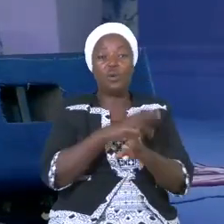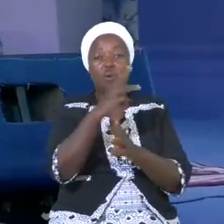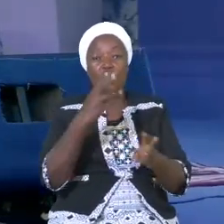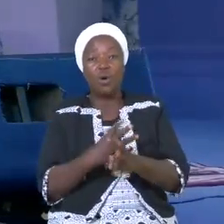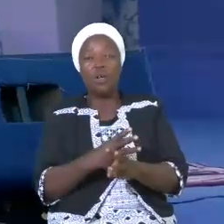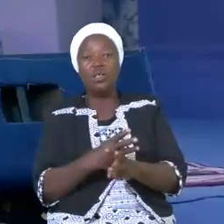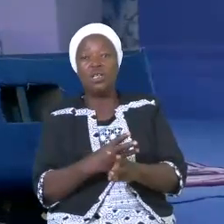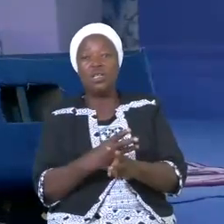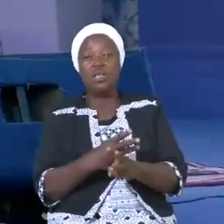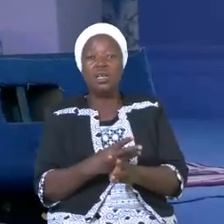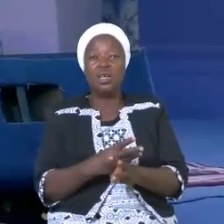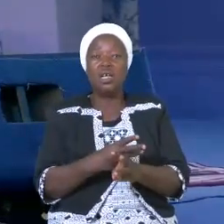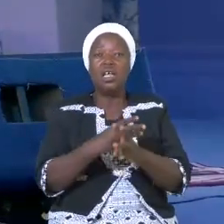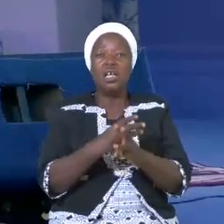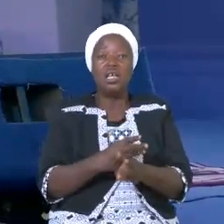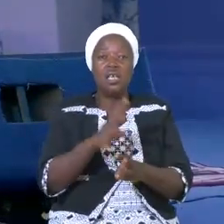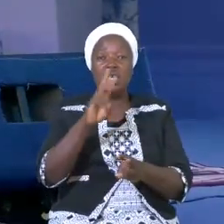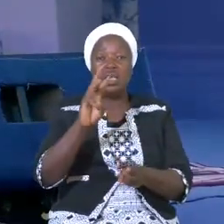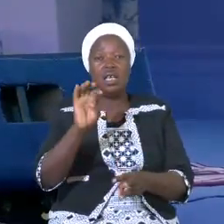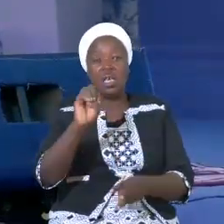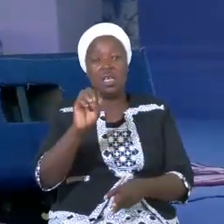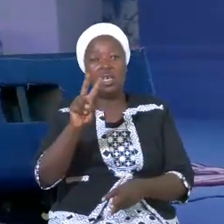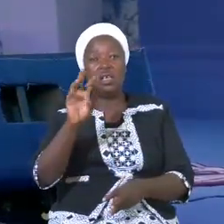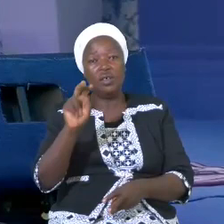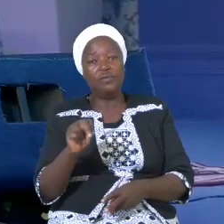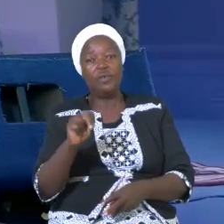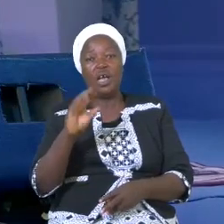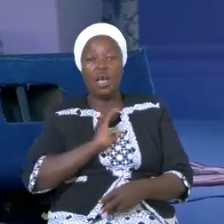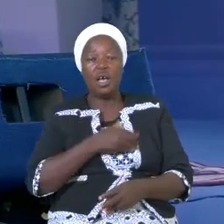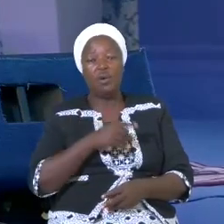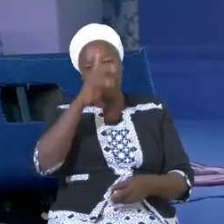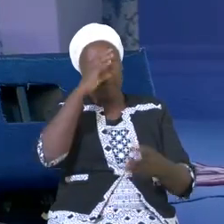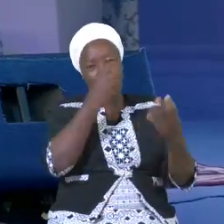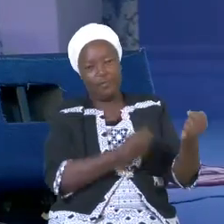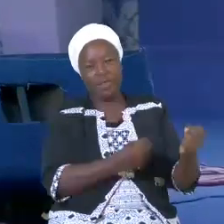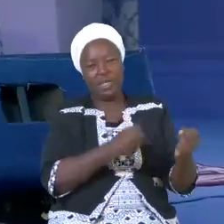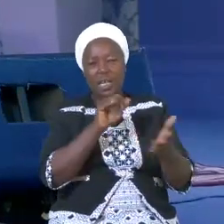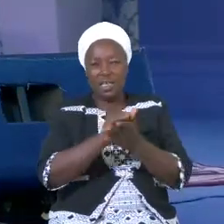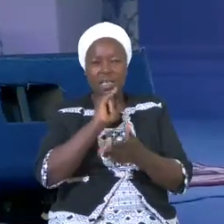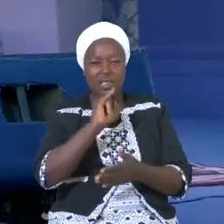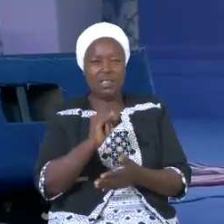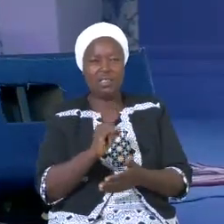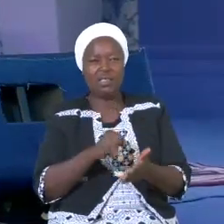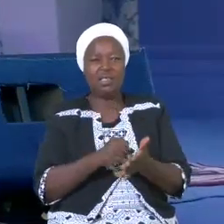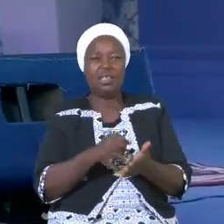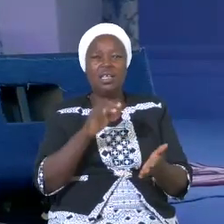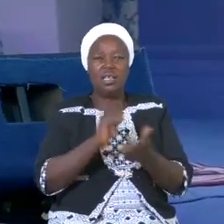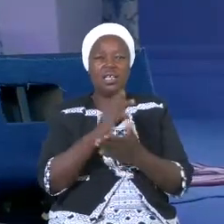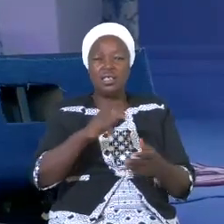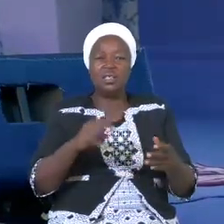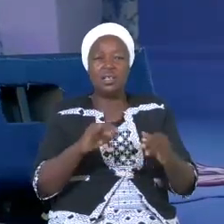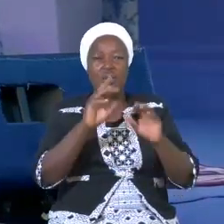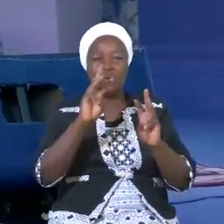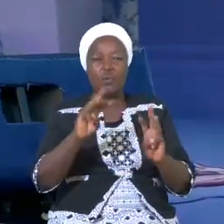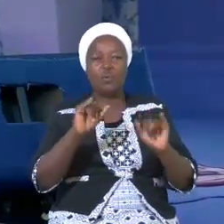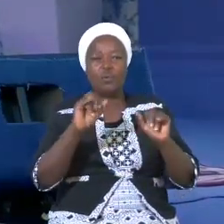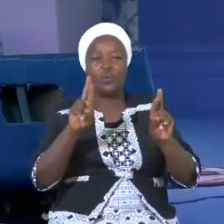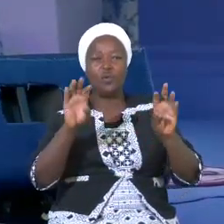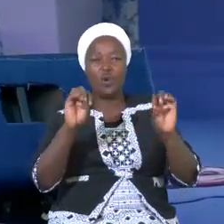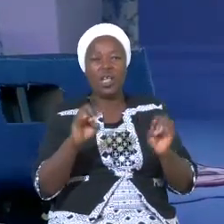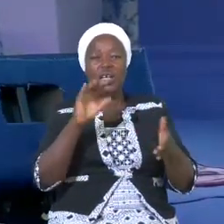even our faith that is it that is it that's the wire that connects you with the power